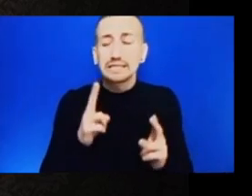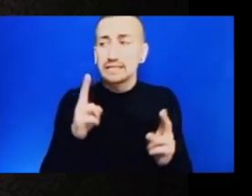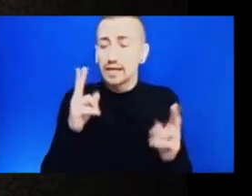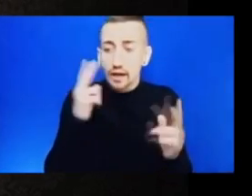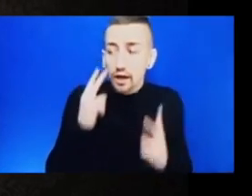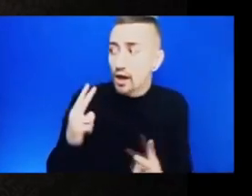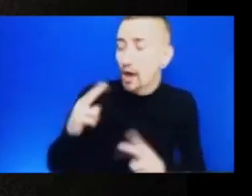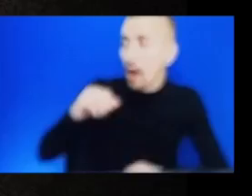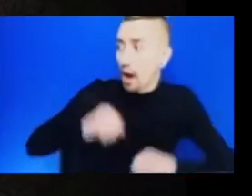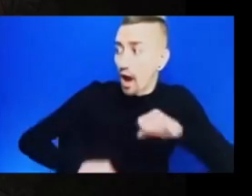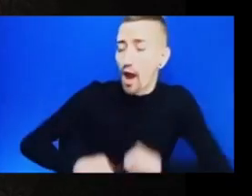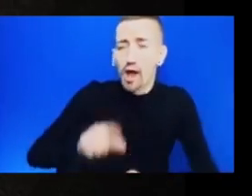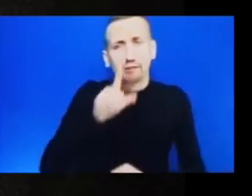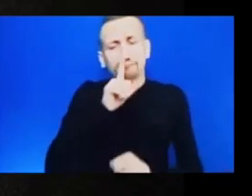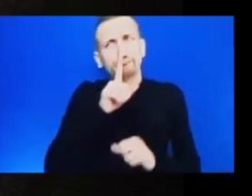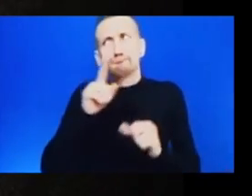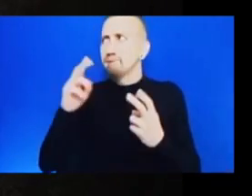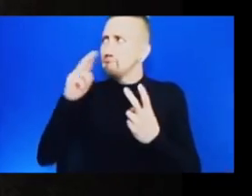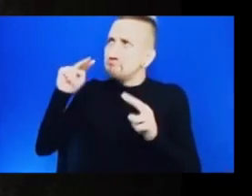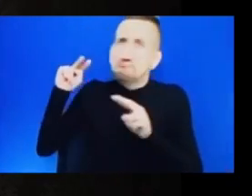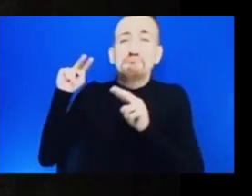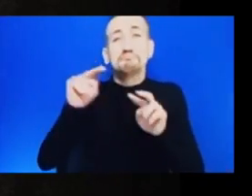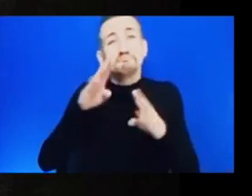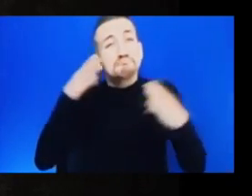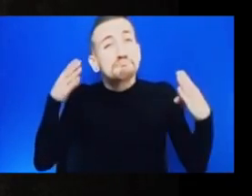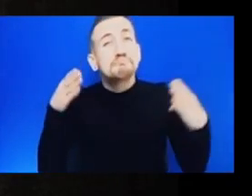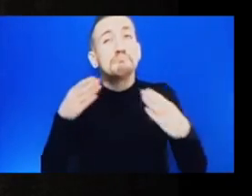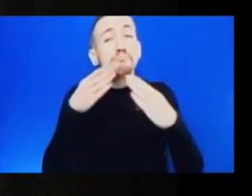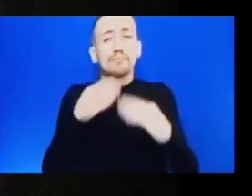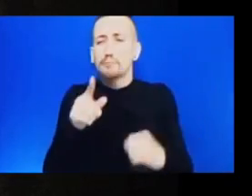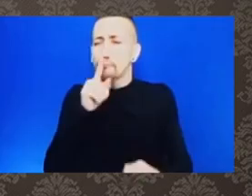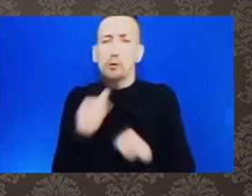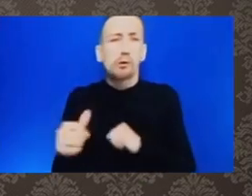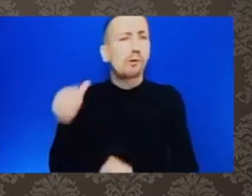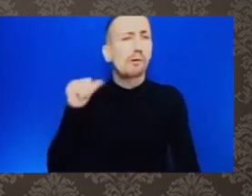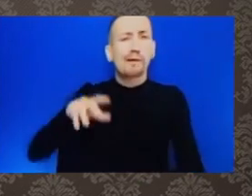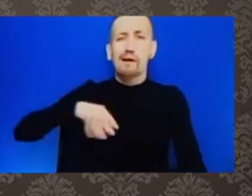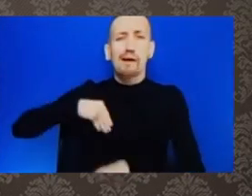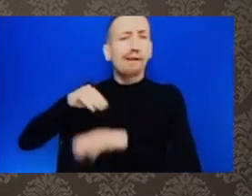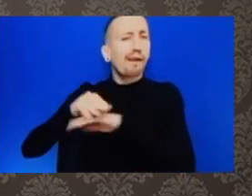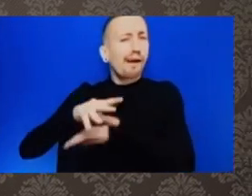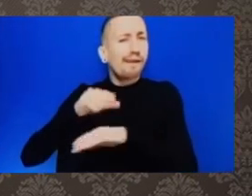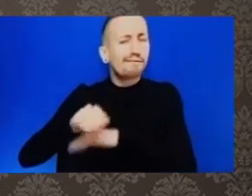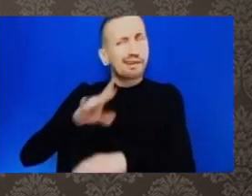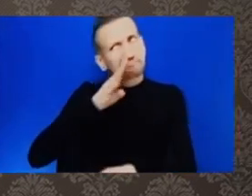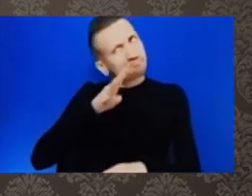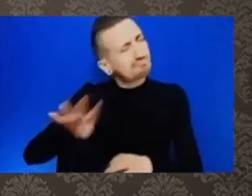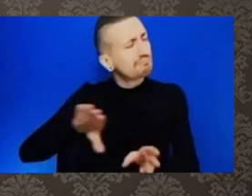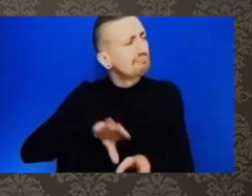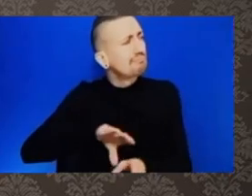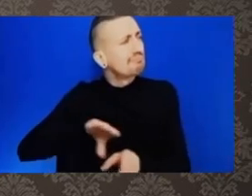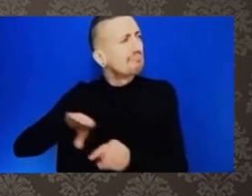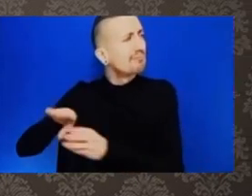leads. No time to second guess with good advice that don't apply to you.